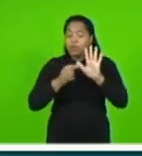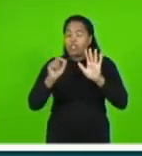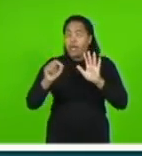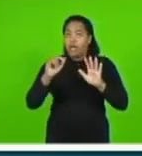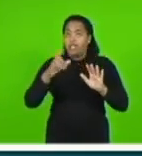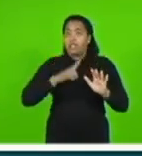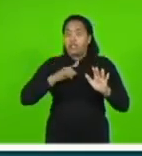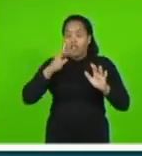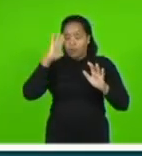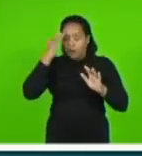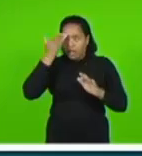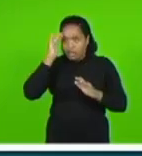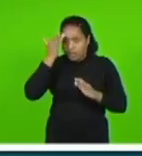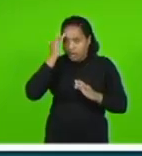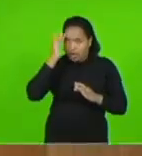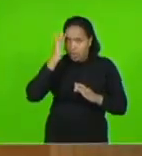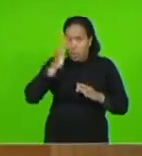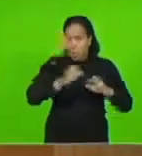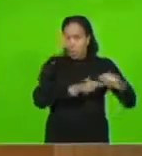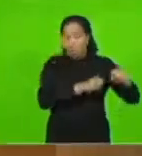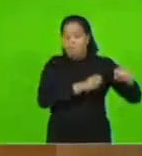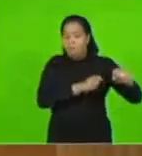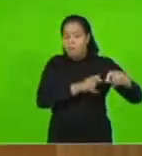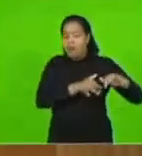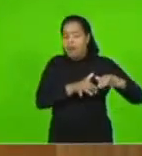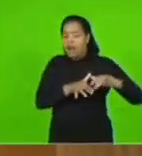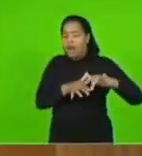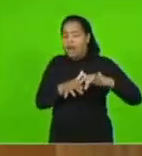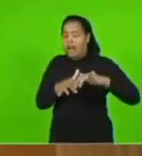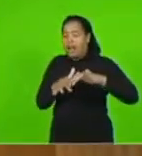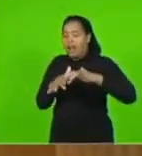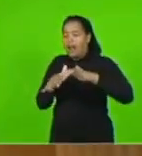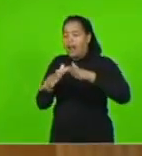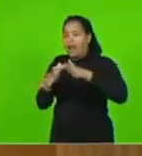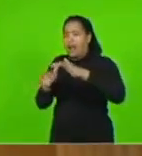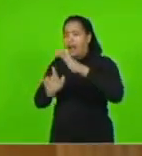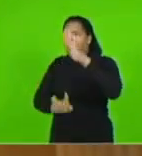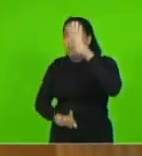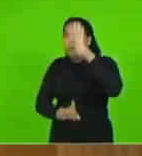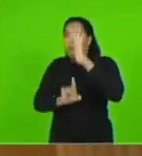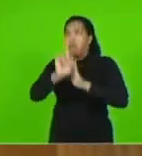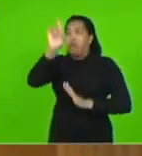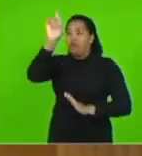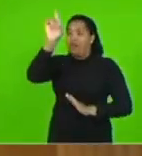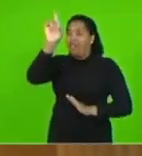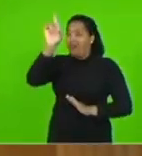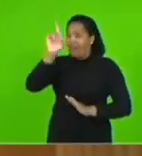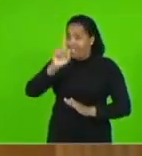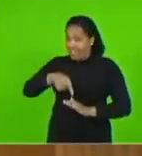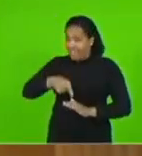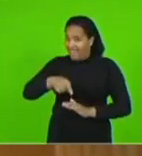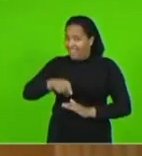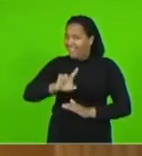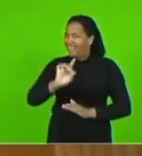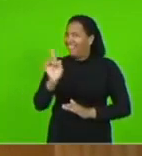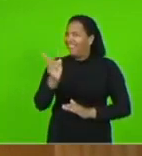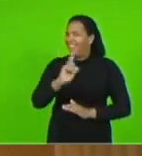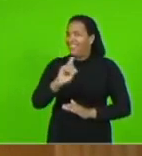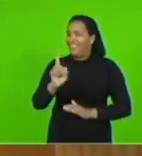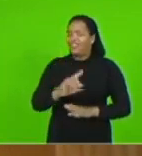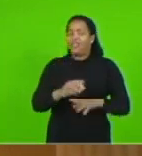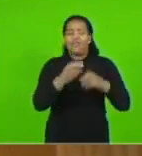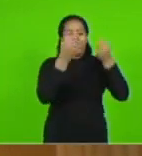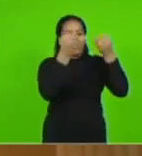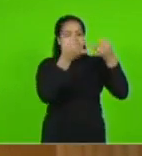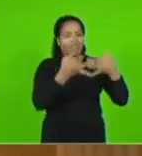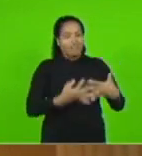So he wanted to show here the understanding of how it's going to be when the church, when